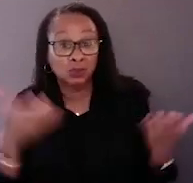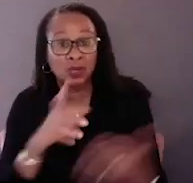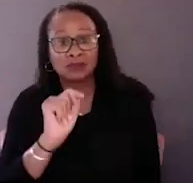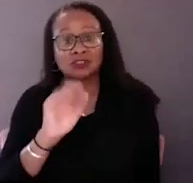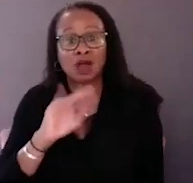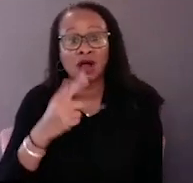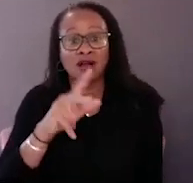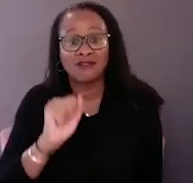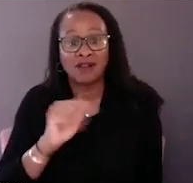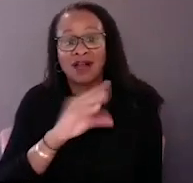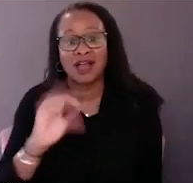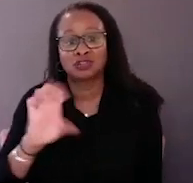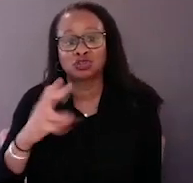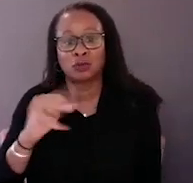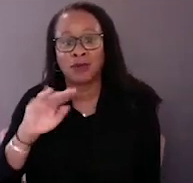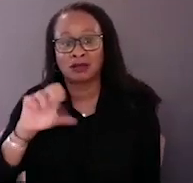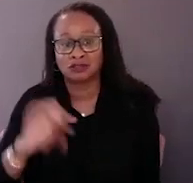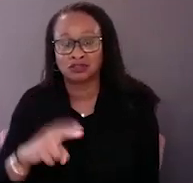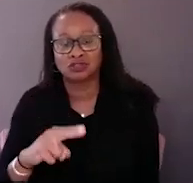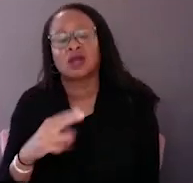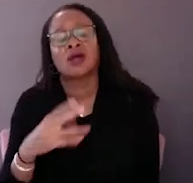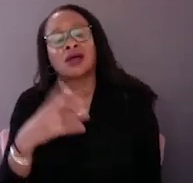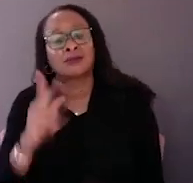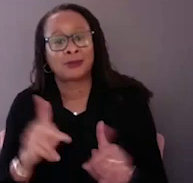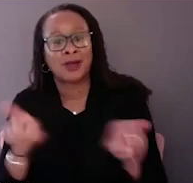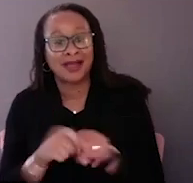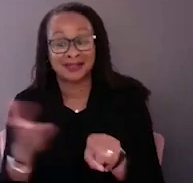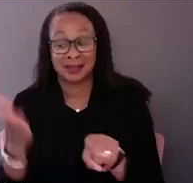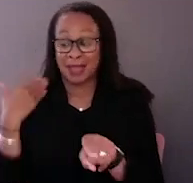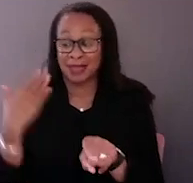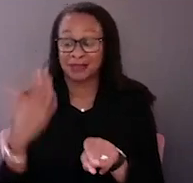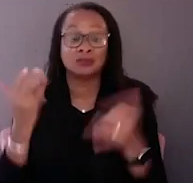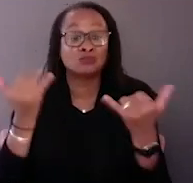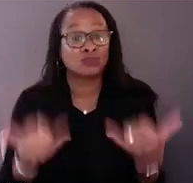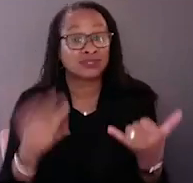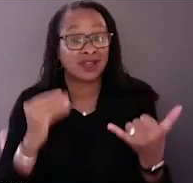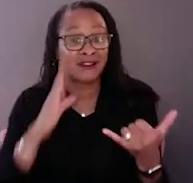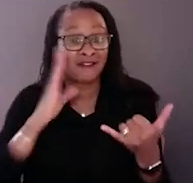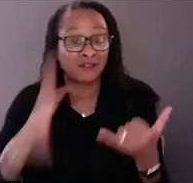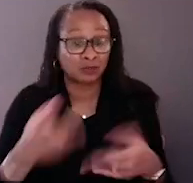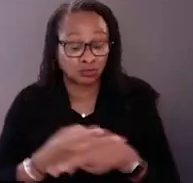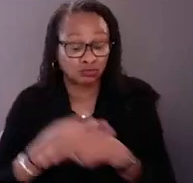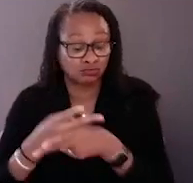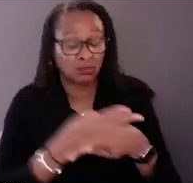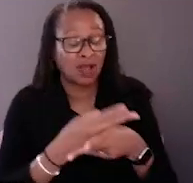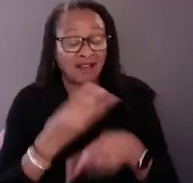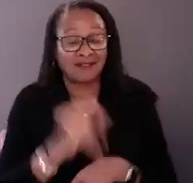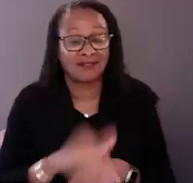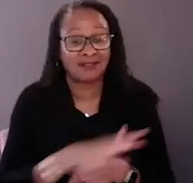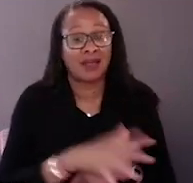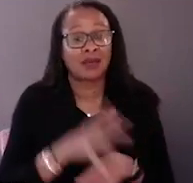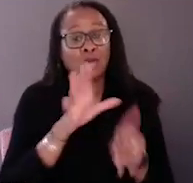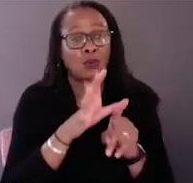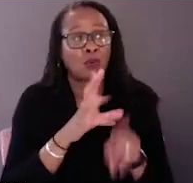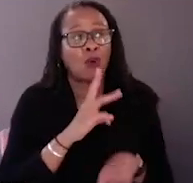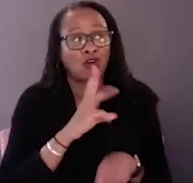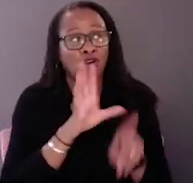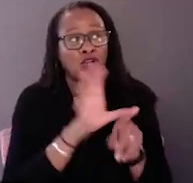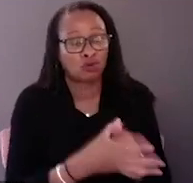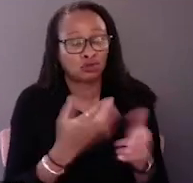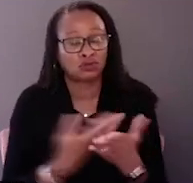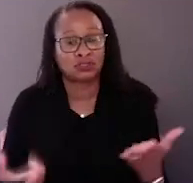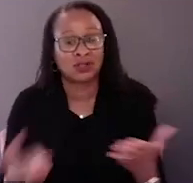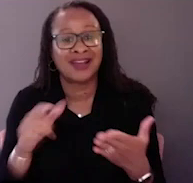and Chumash people as the past and present and future caretakers of the land, water, and cultural resources on the